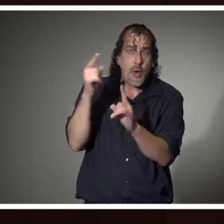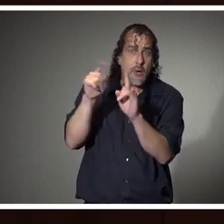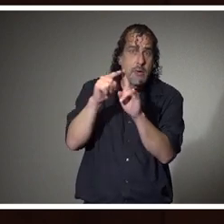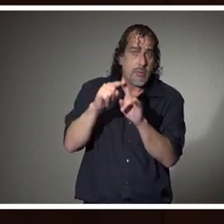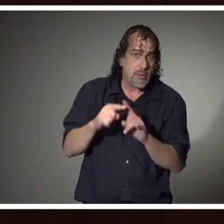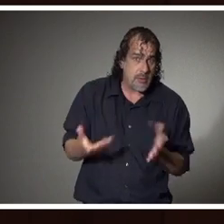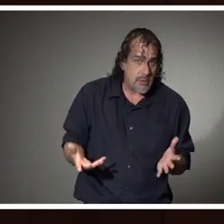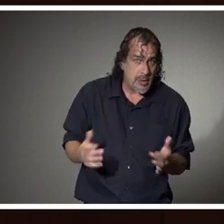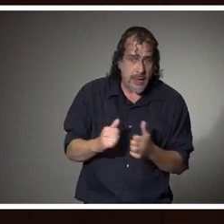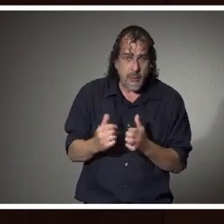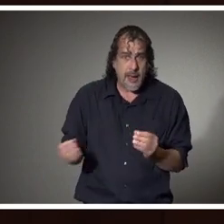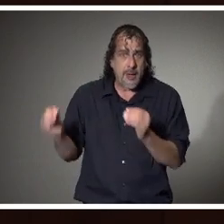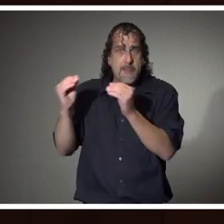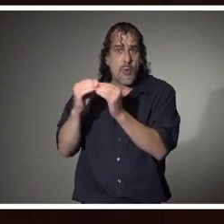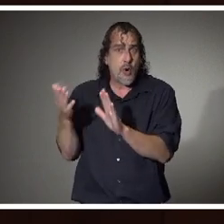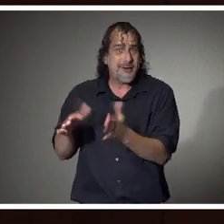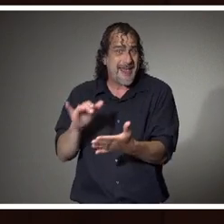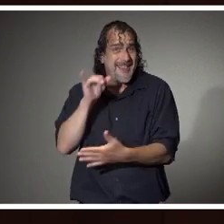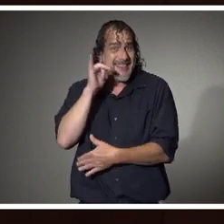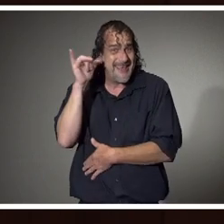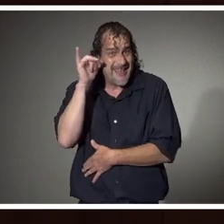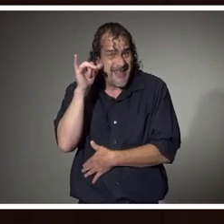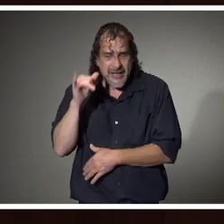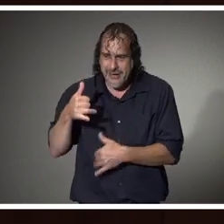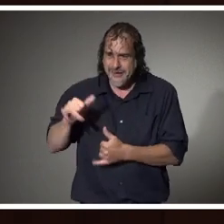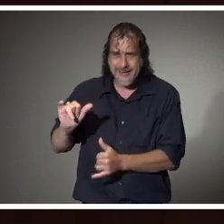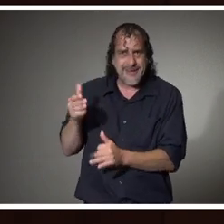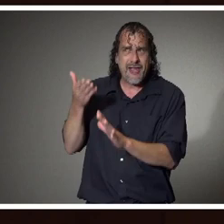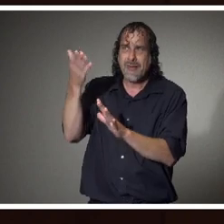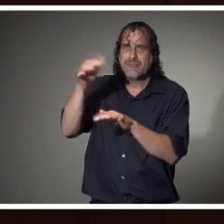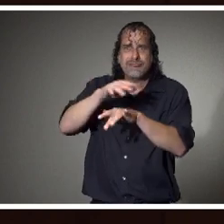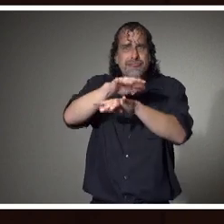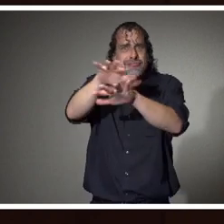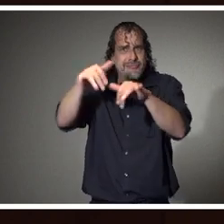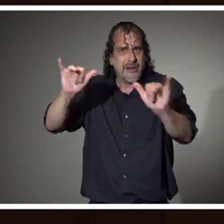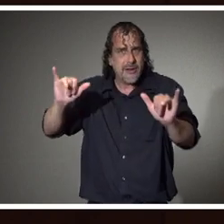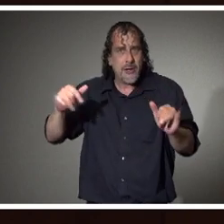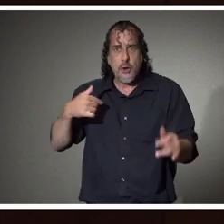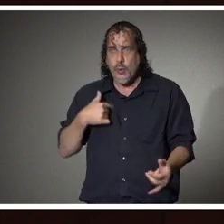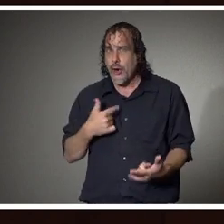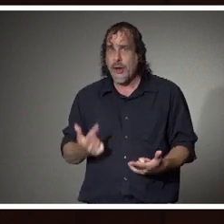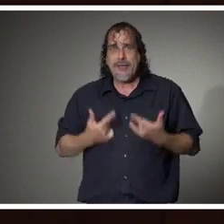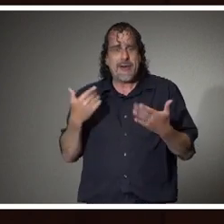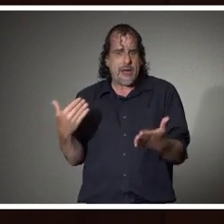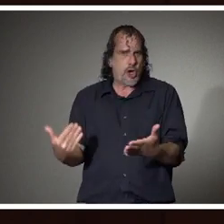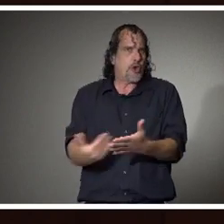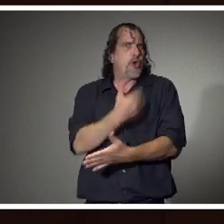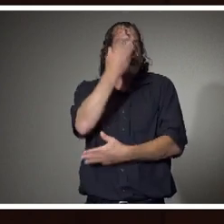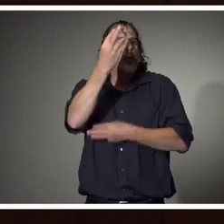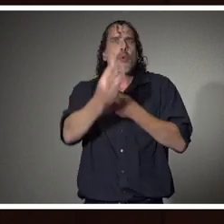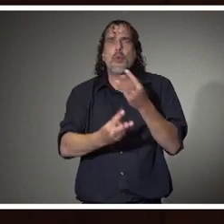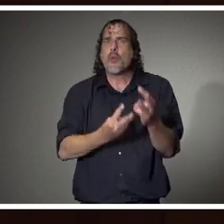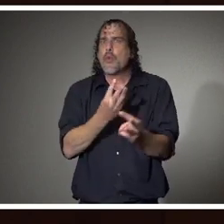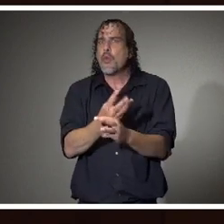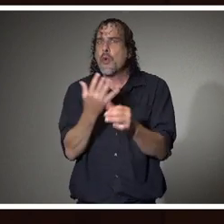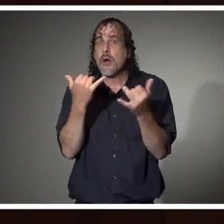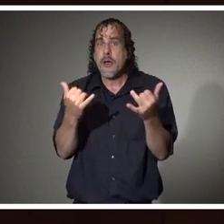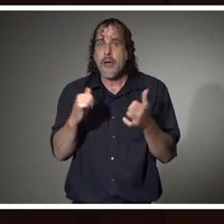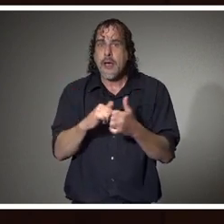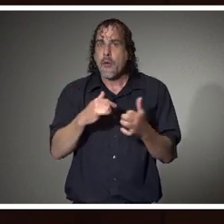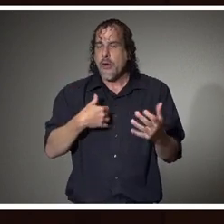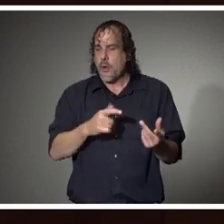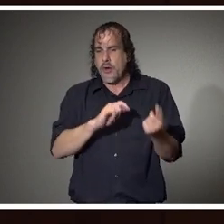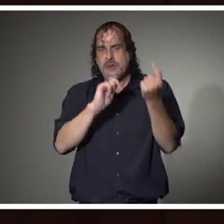had more deaths yesterday. So it is still there. We're living in a new world. And I think we're going to be